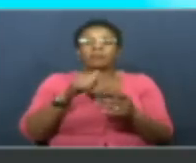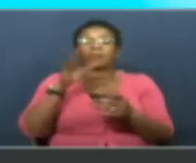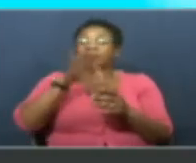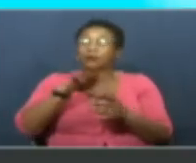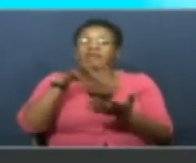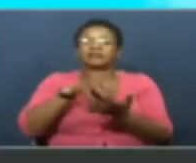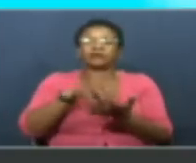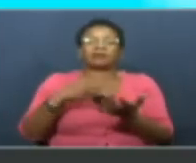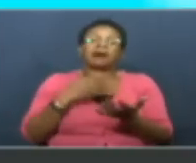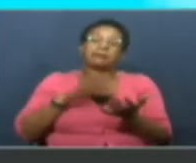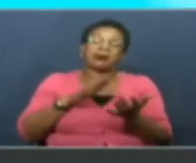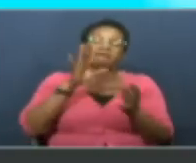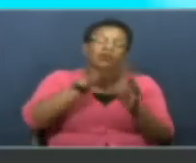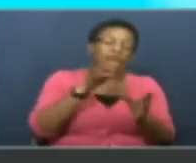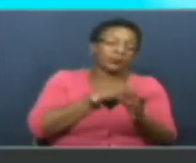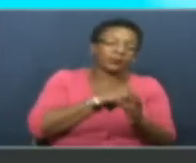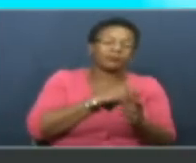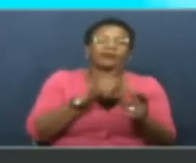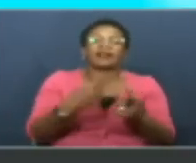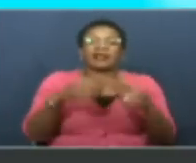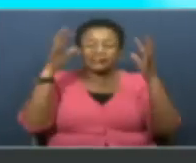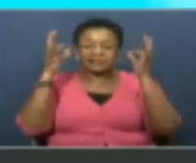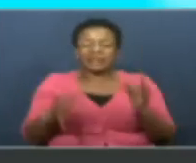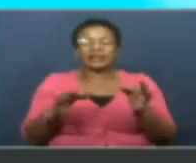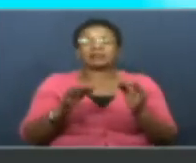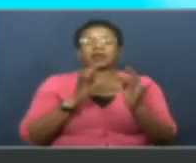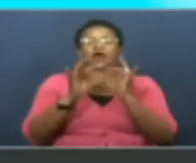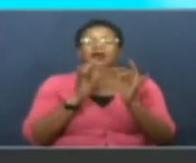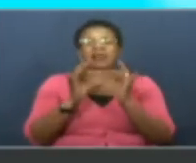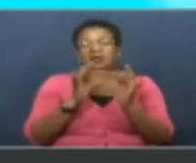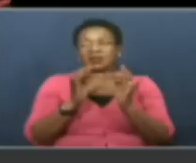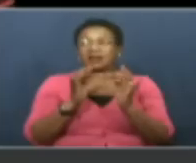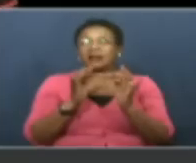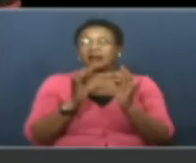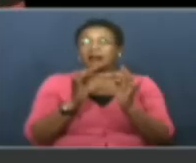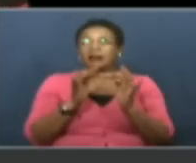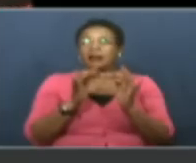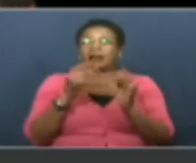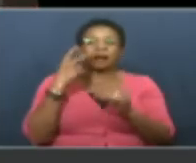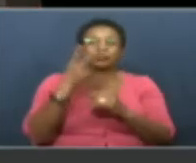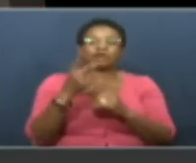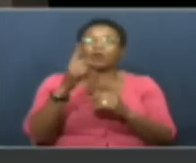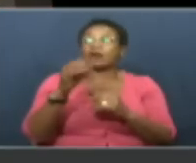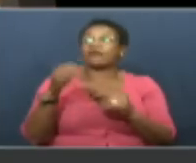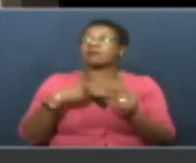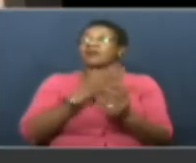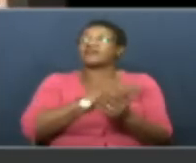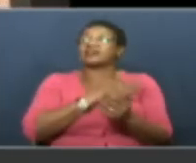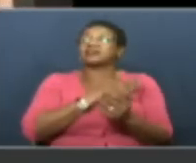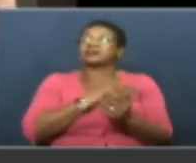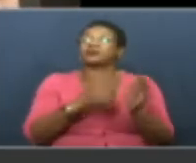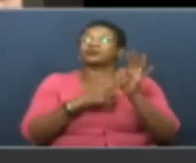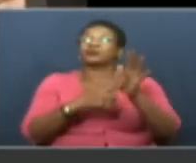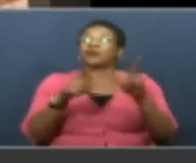and my mom voted, ndo nikaamua kuingia online, nikaona one of my friends ameupdate ka